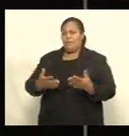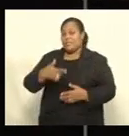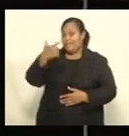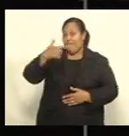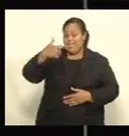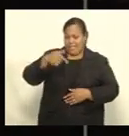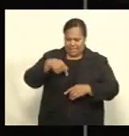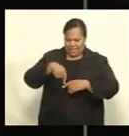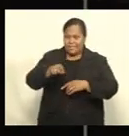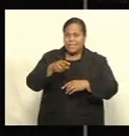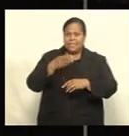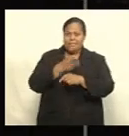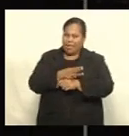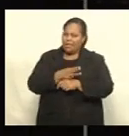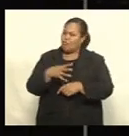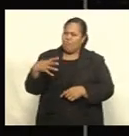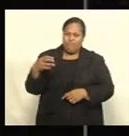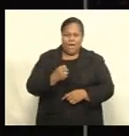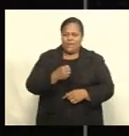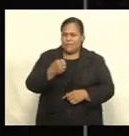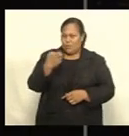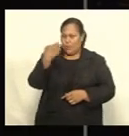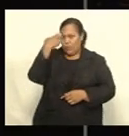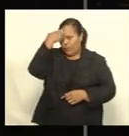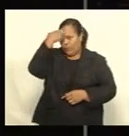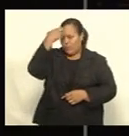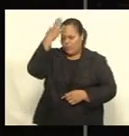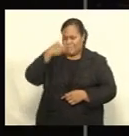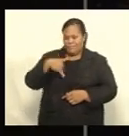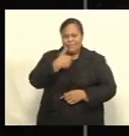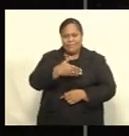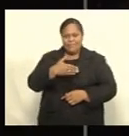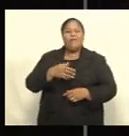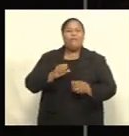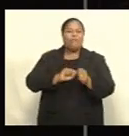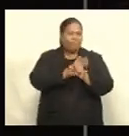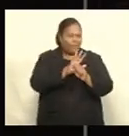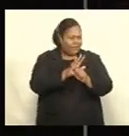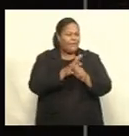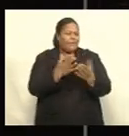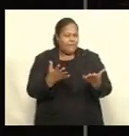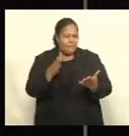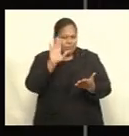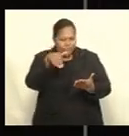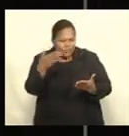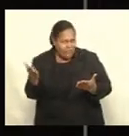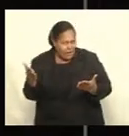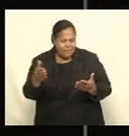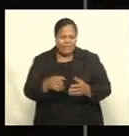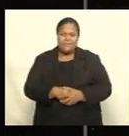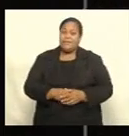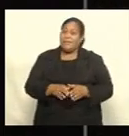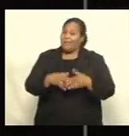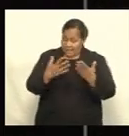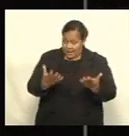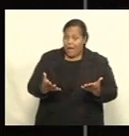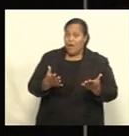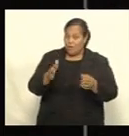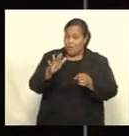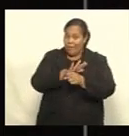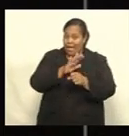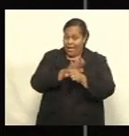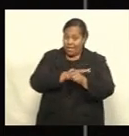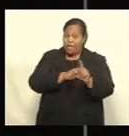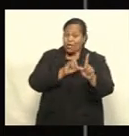get screened or tested for COVID-19. Minister for Health Dr. Ifiremi Wangainambete says this will make contact tracing and